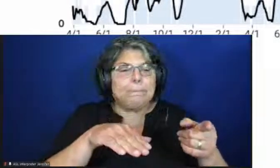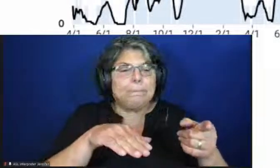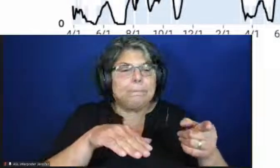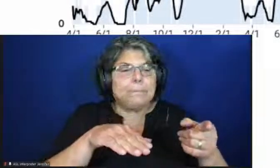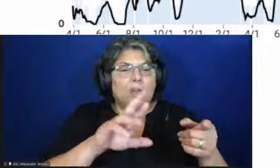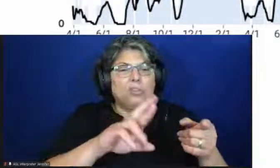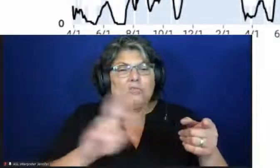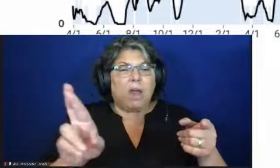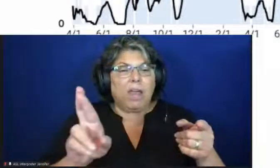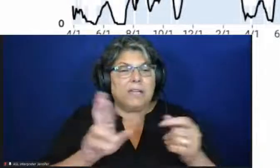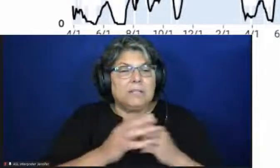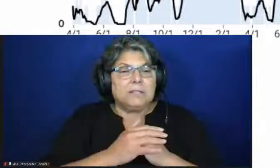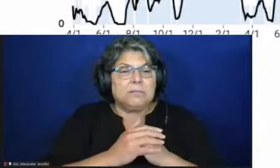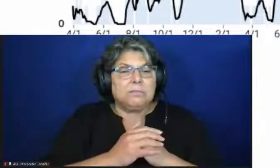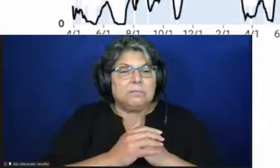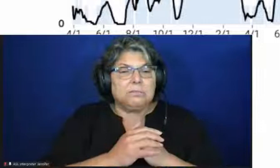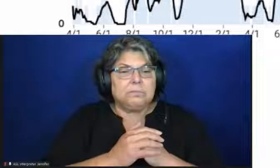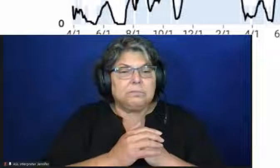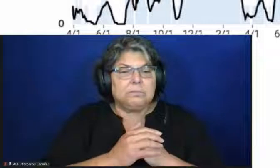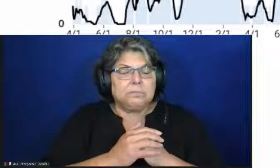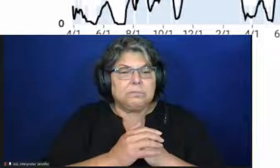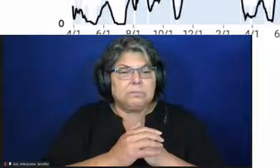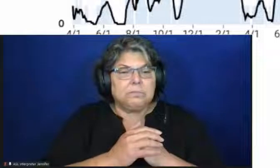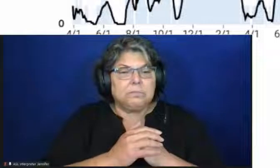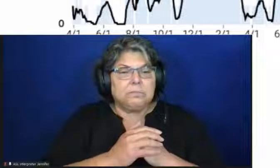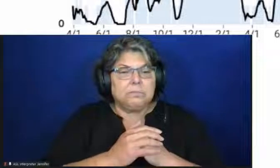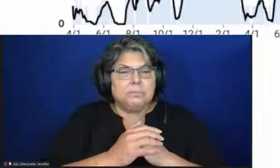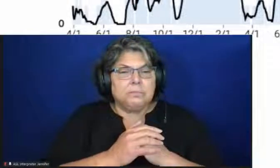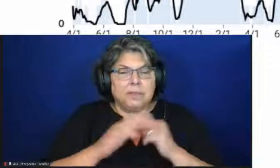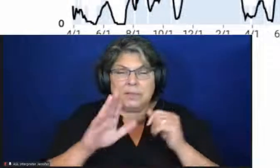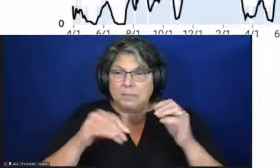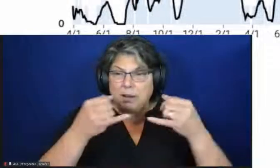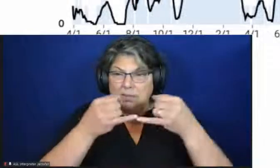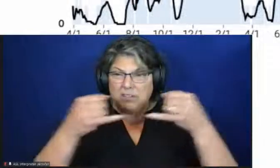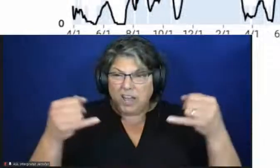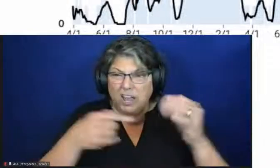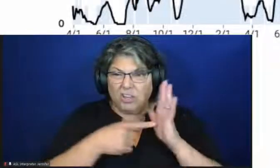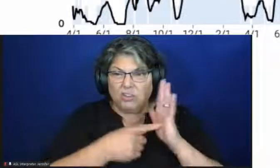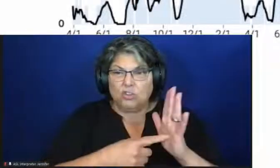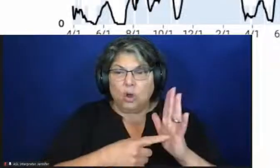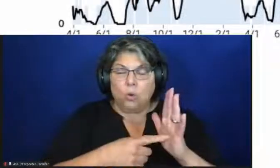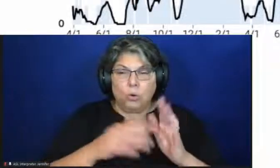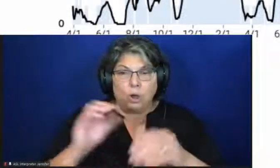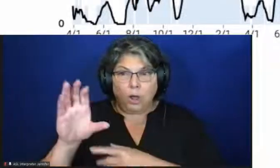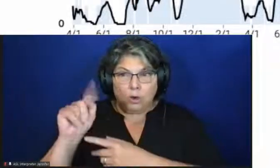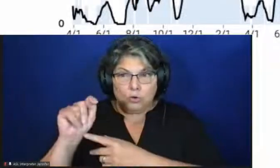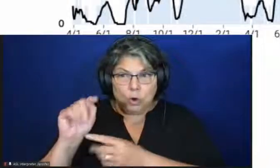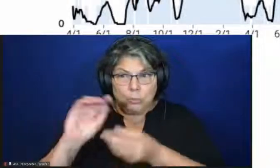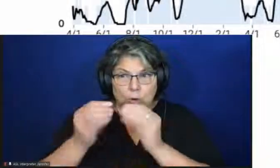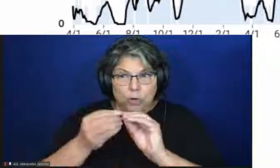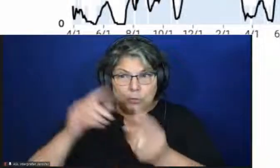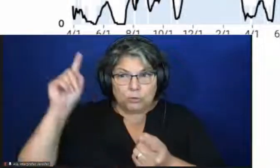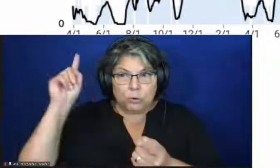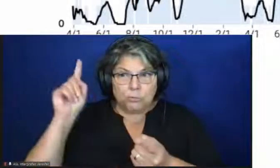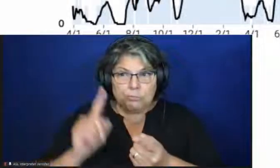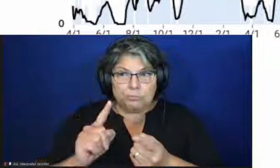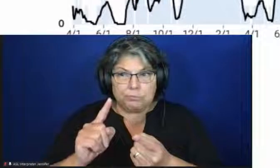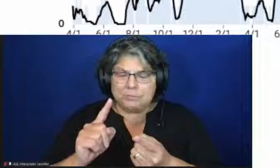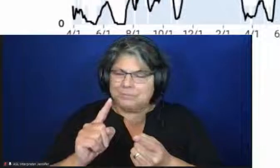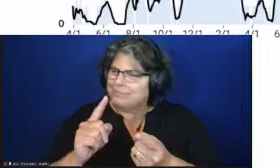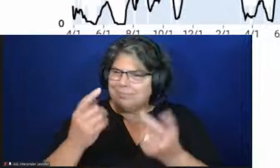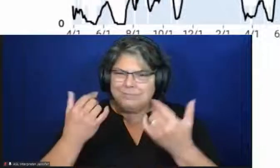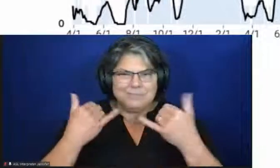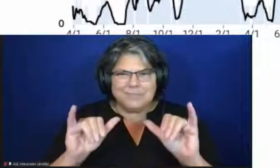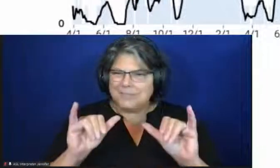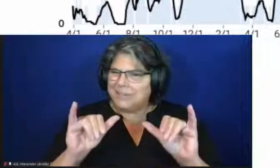right, the bottom of that line that shows our decrease in October is not yet as low as it